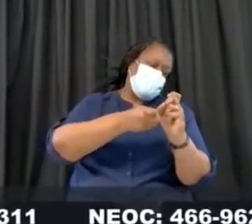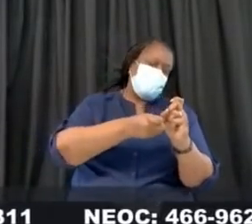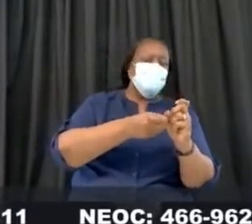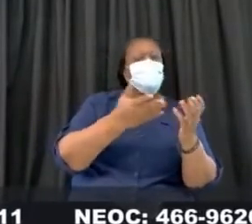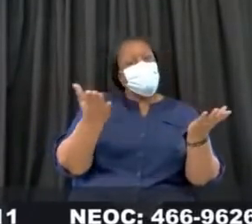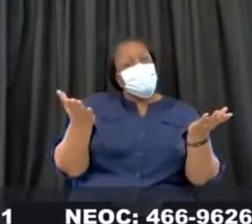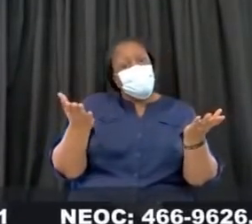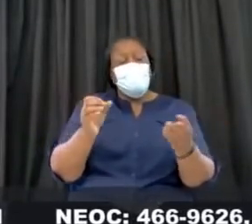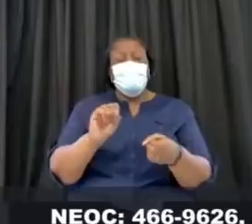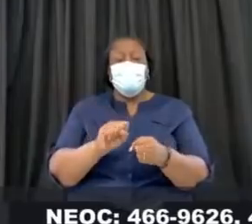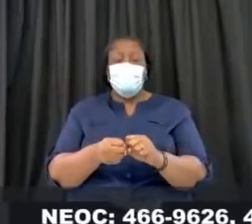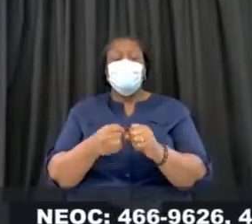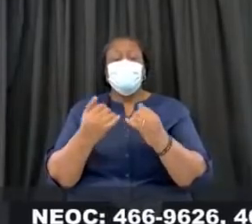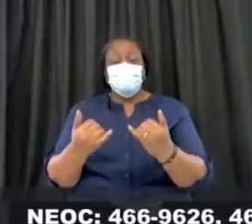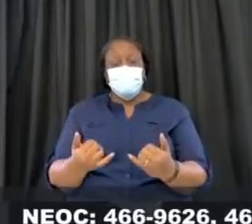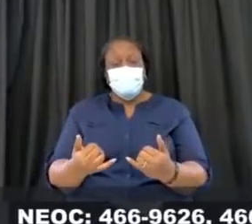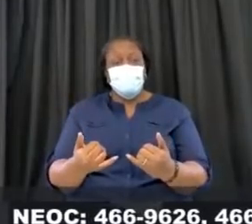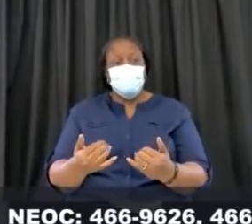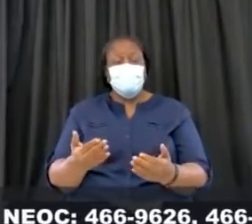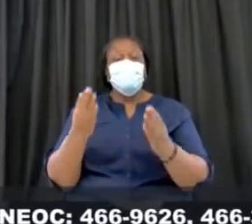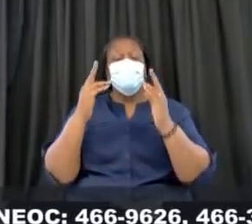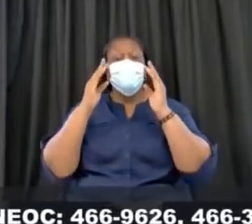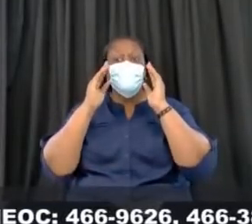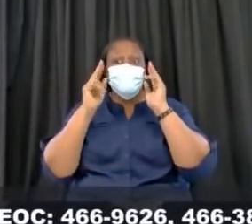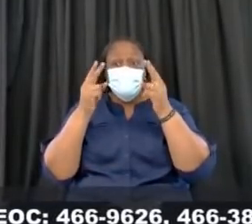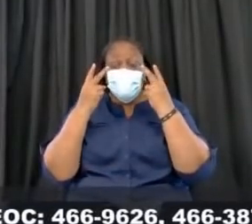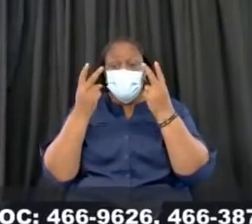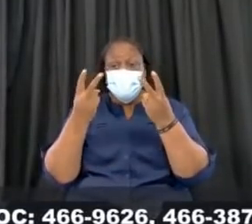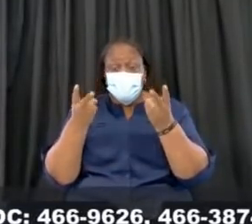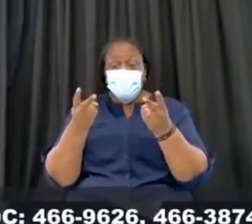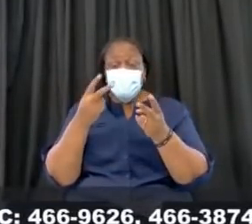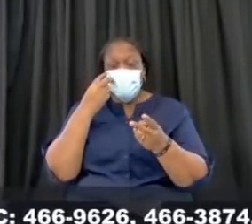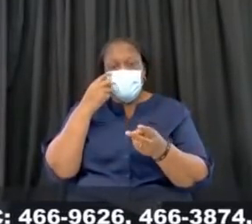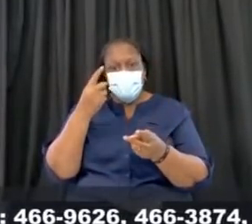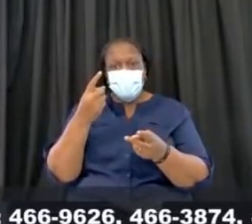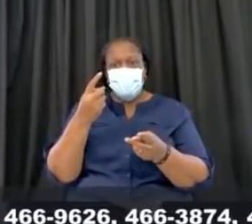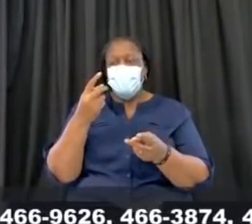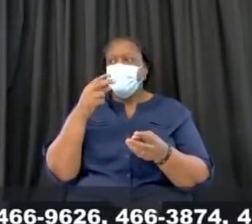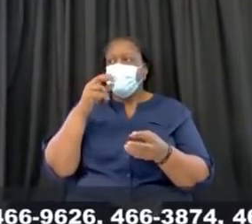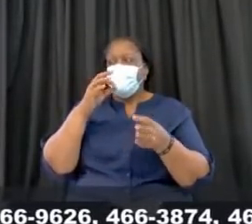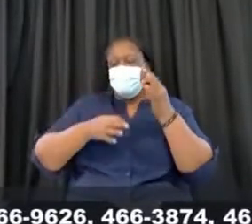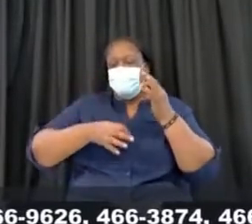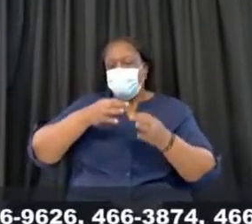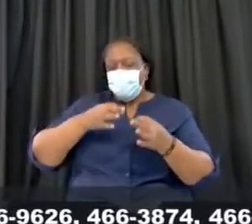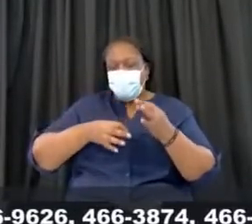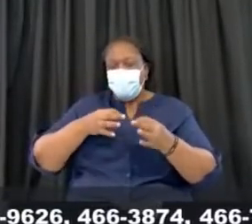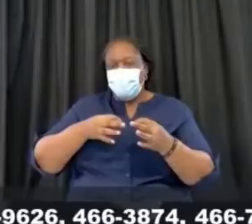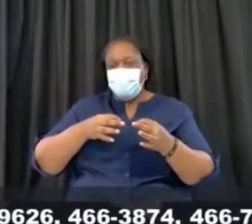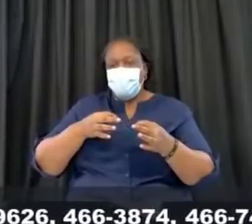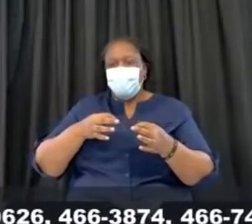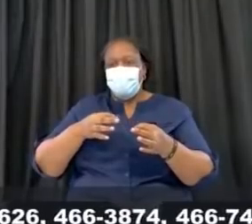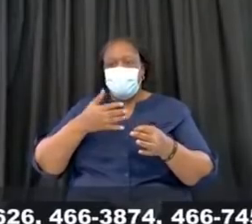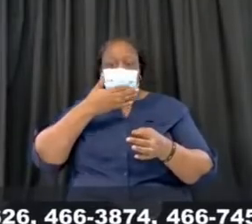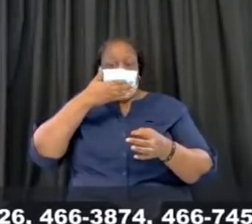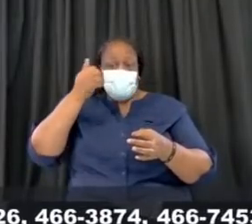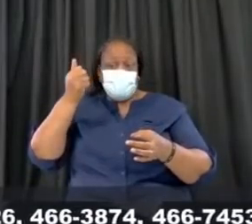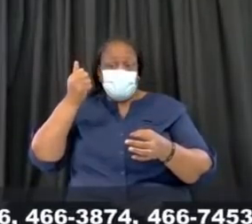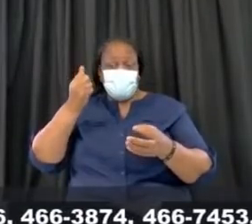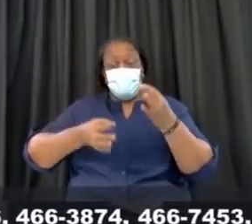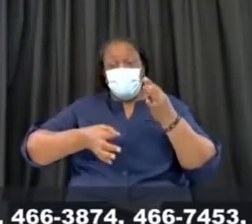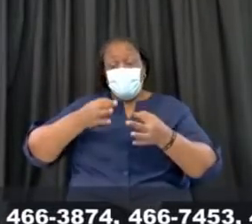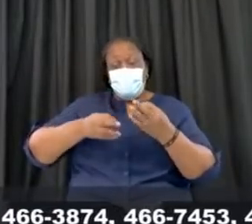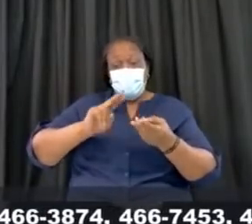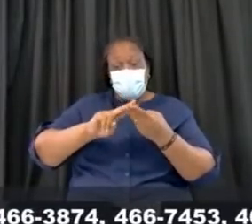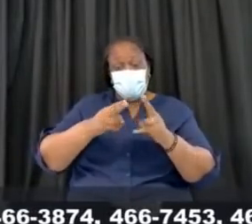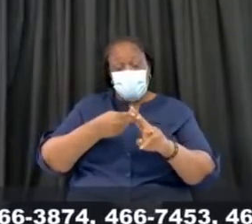present moment, I think we are still monitoring, and then we will get back to you, the general public, as per the decision